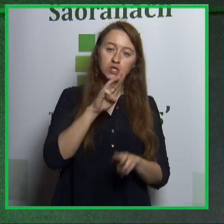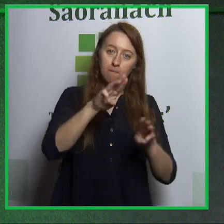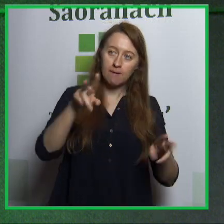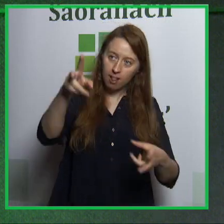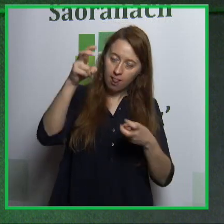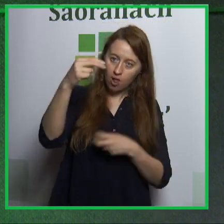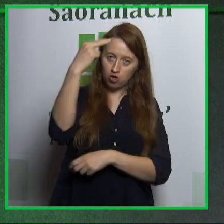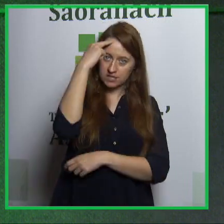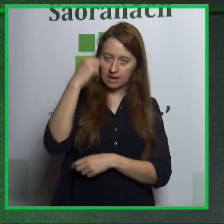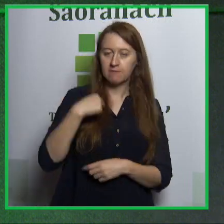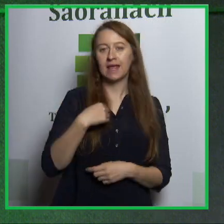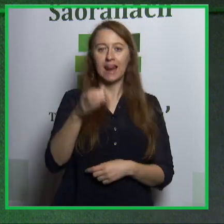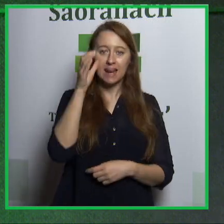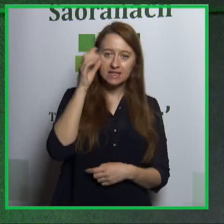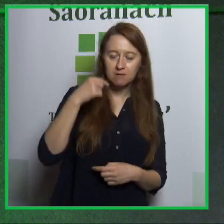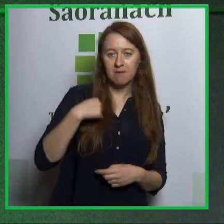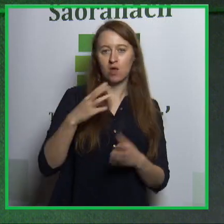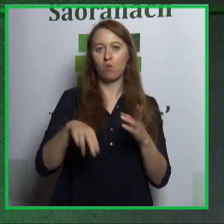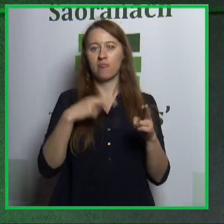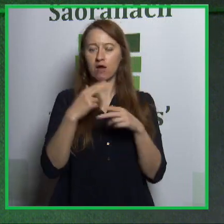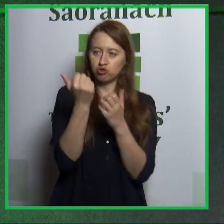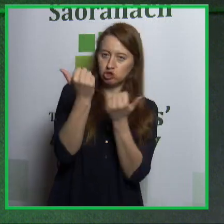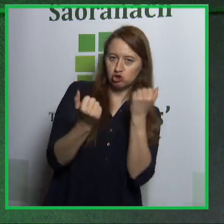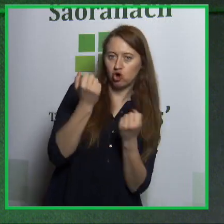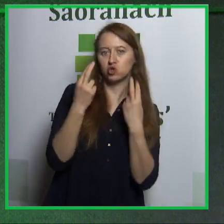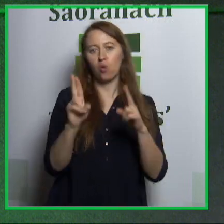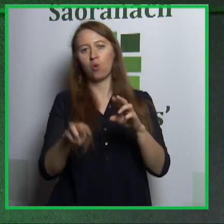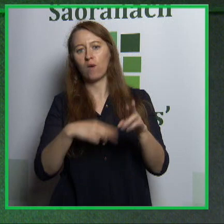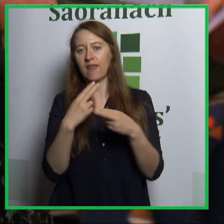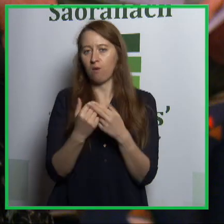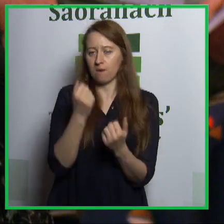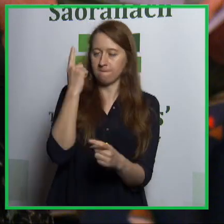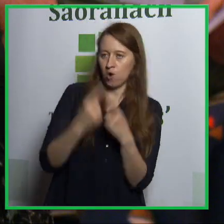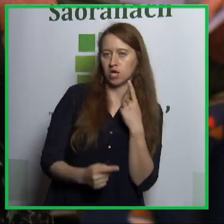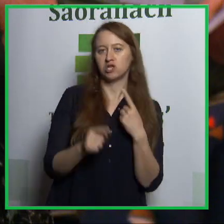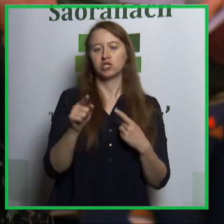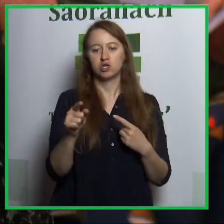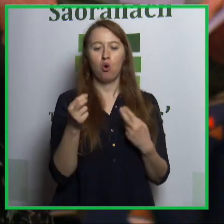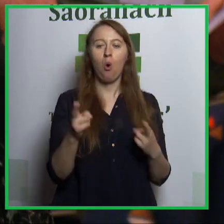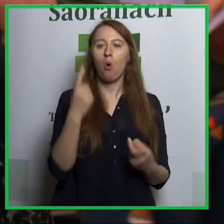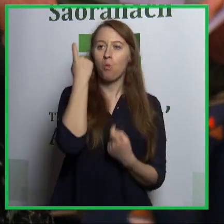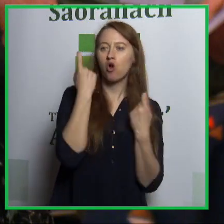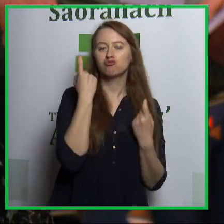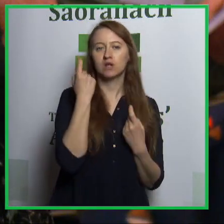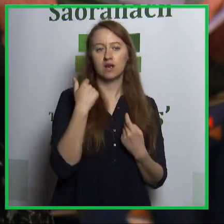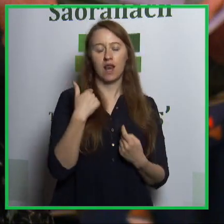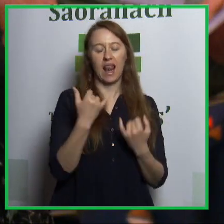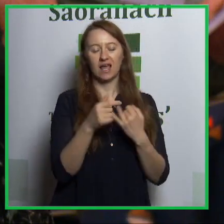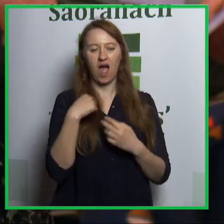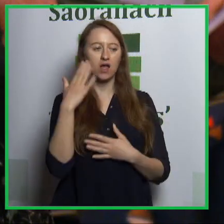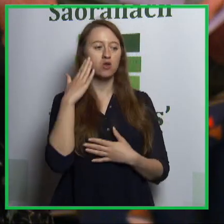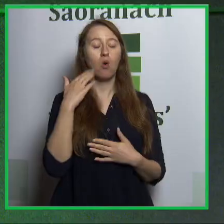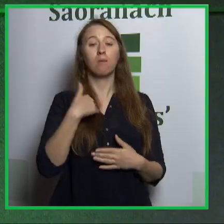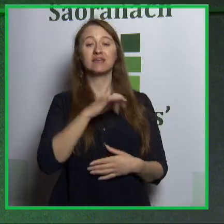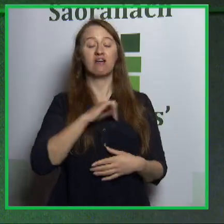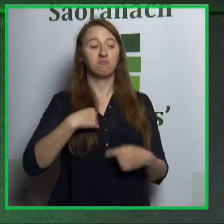know, stigmatising me for what I was doing, look at to why is Gillian doing this? What has, like, you know, how